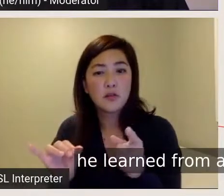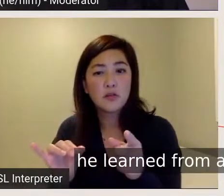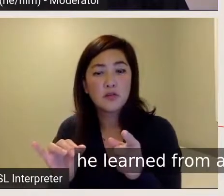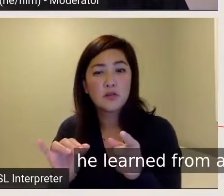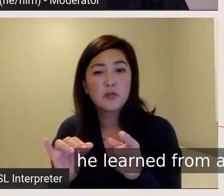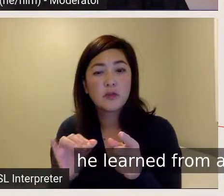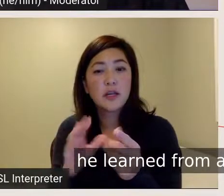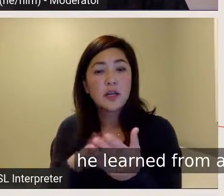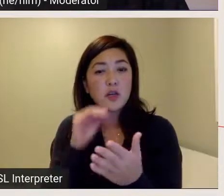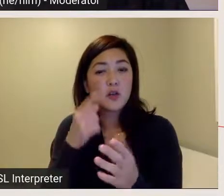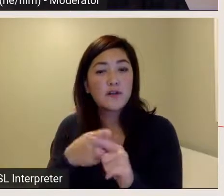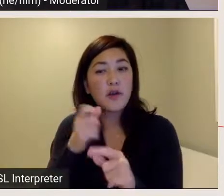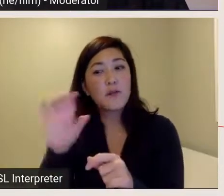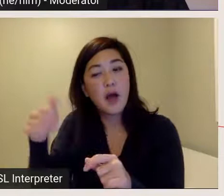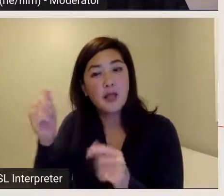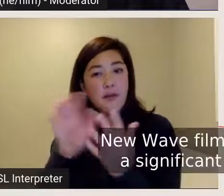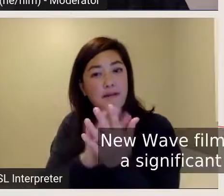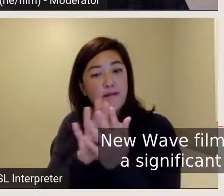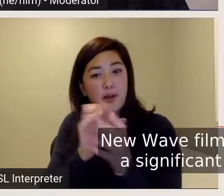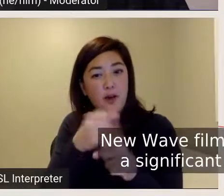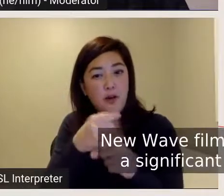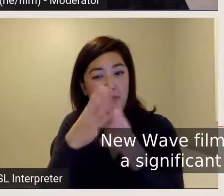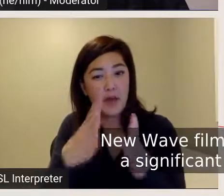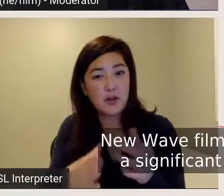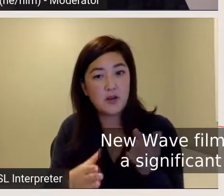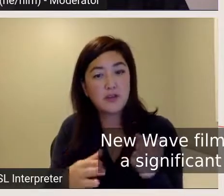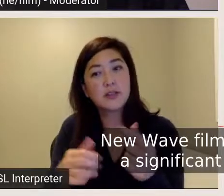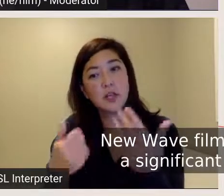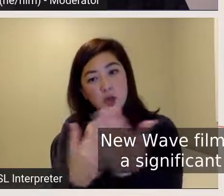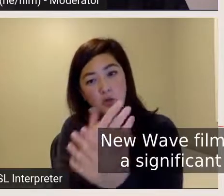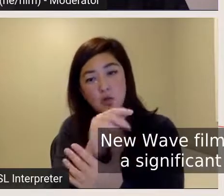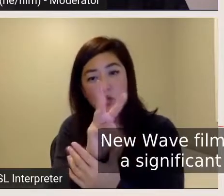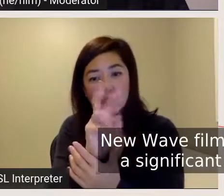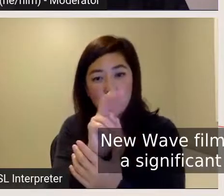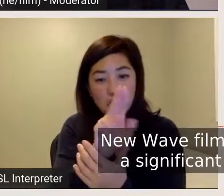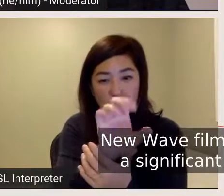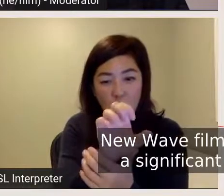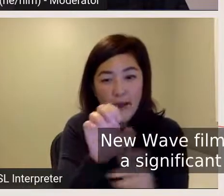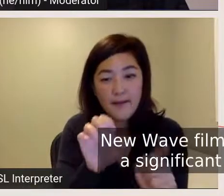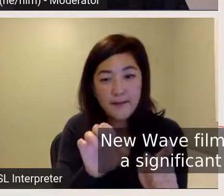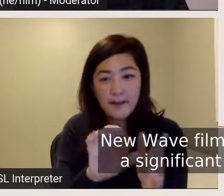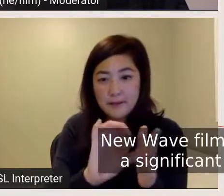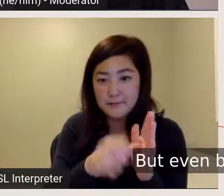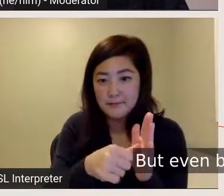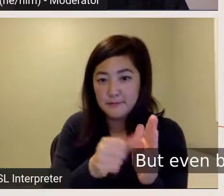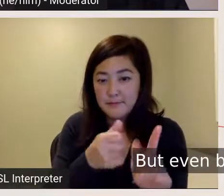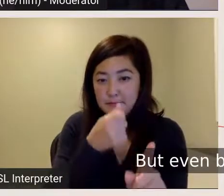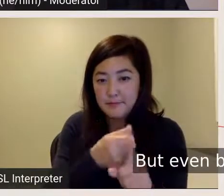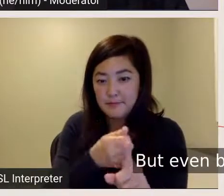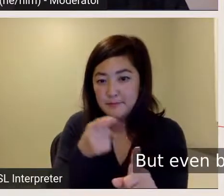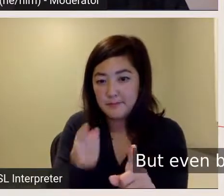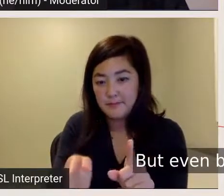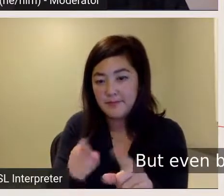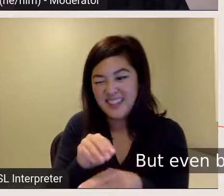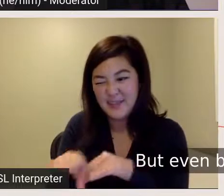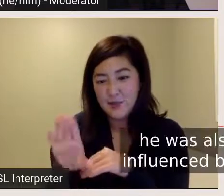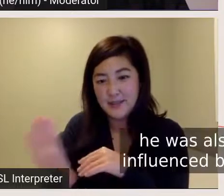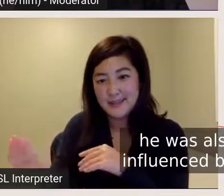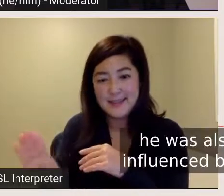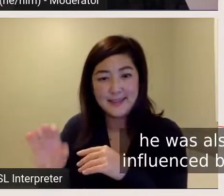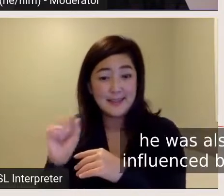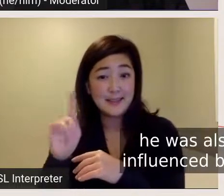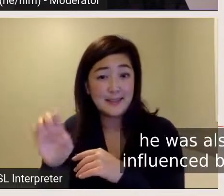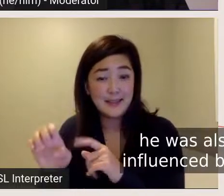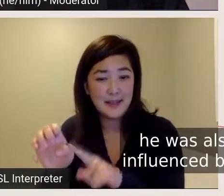earlier filmmakers, like new wave filmmakers played a significant role for him. But even before that,